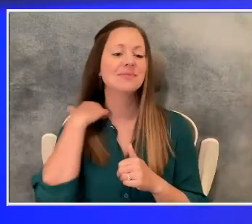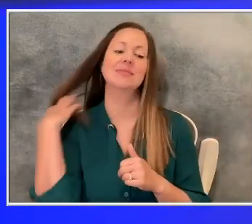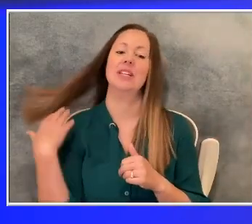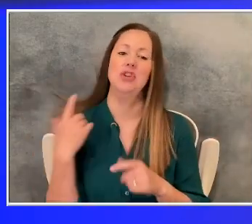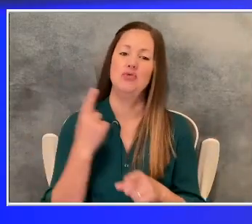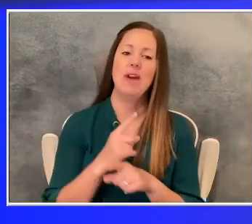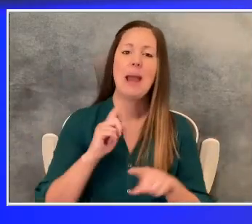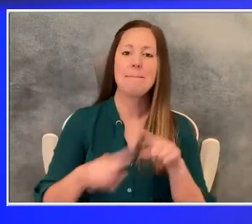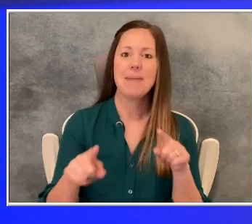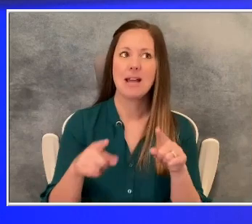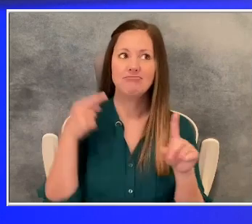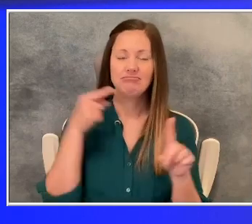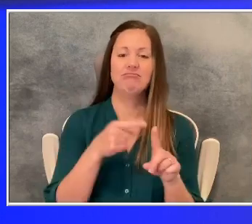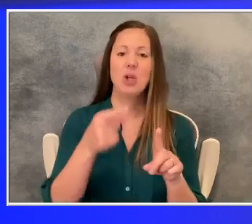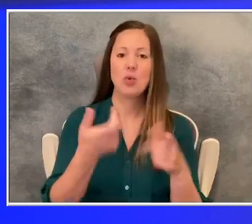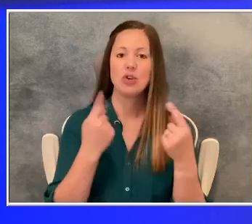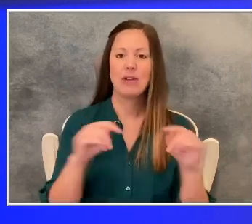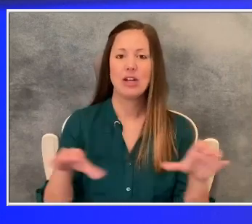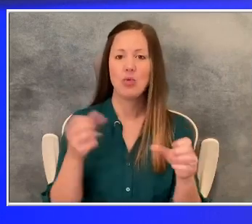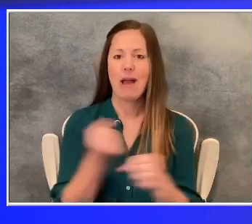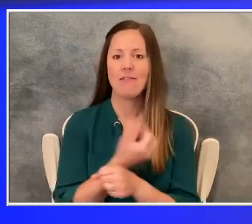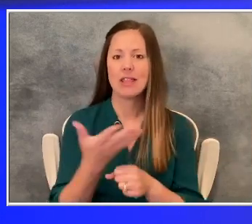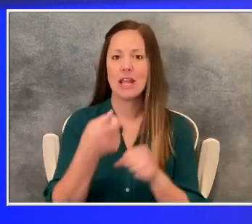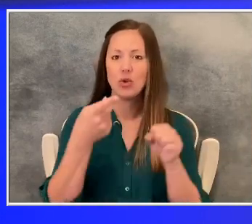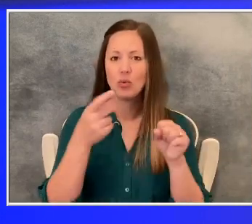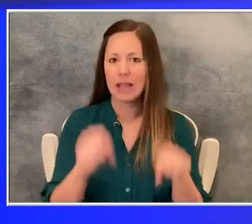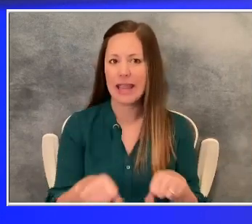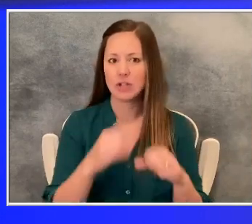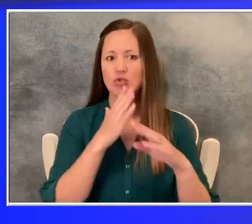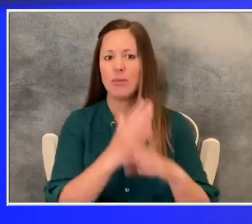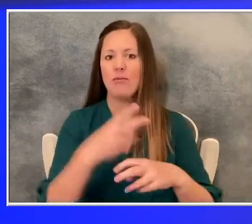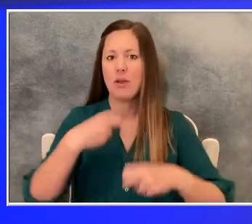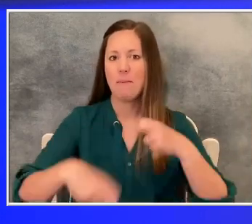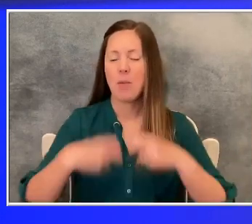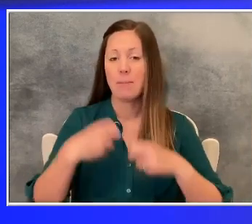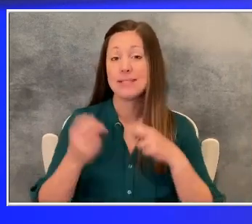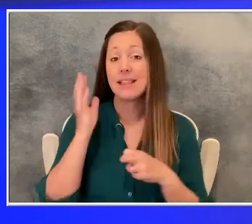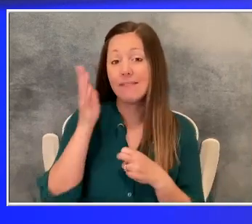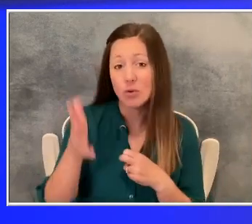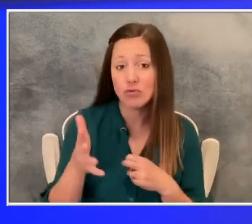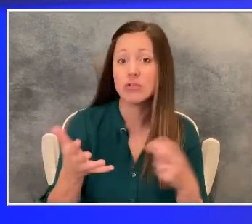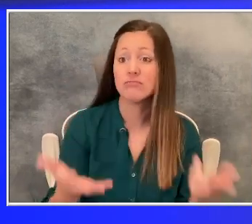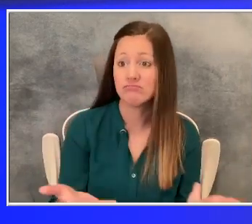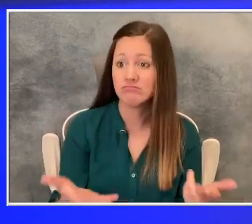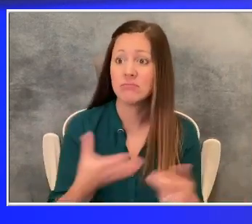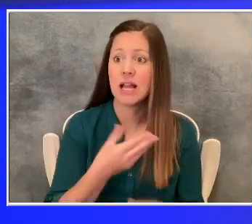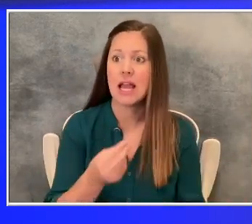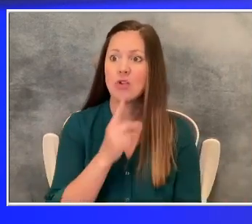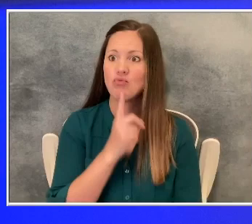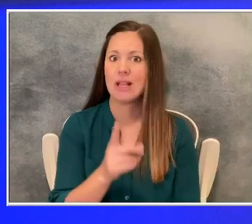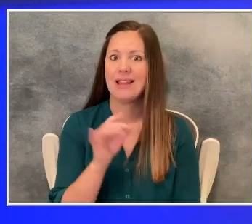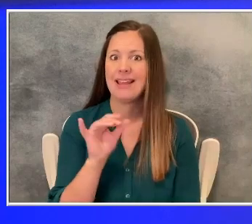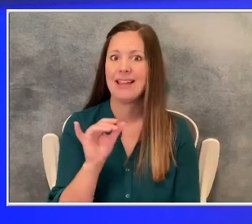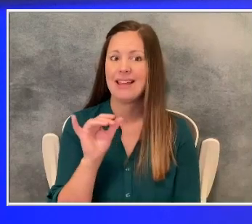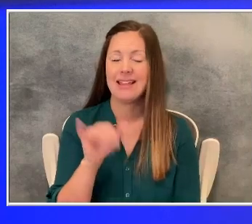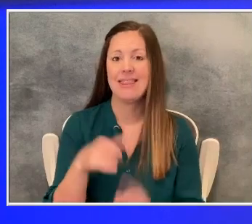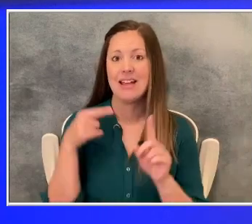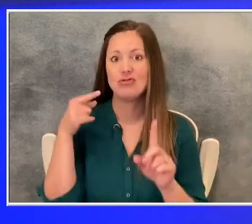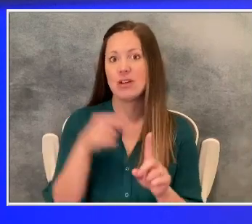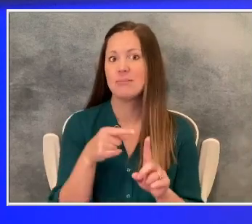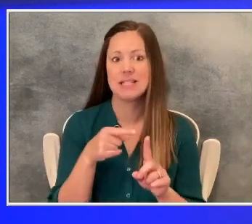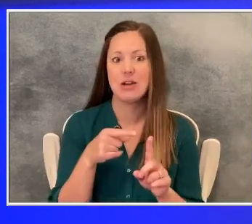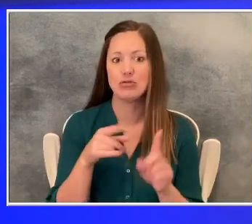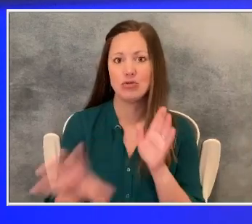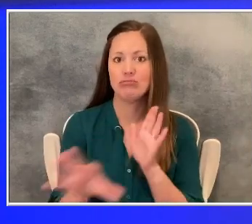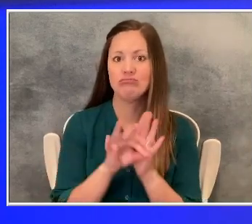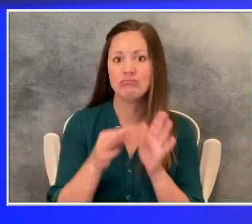do all the things that you can to prevent problems in the future, and really that just comes down to choosing the best